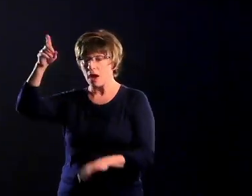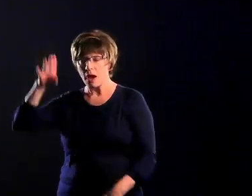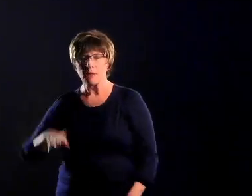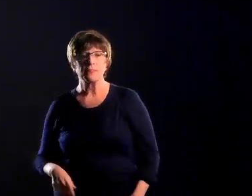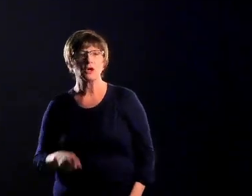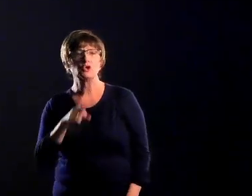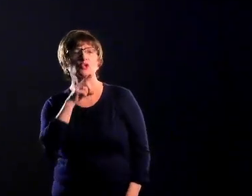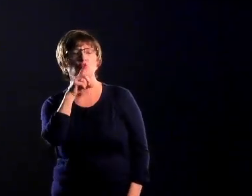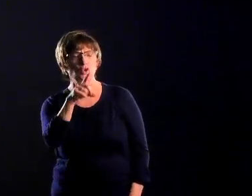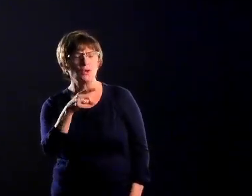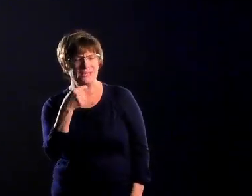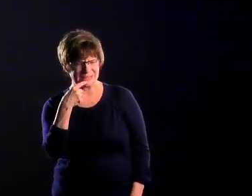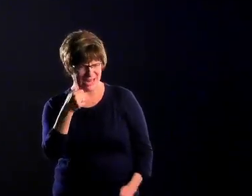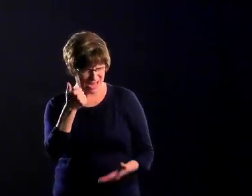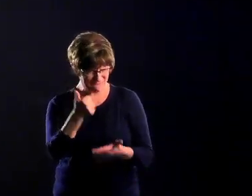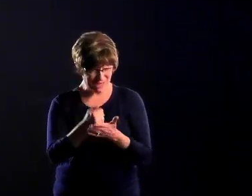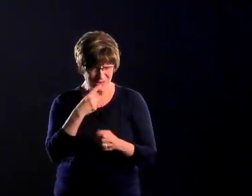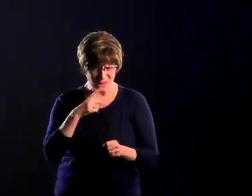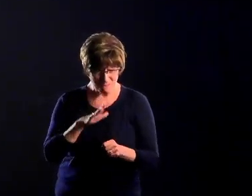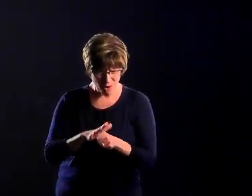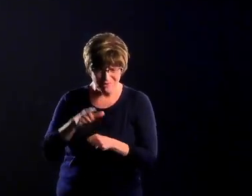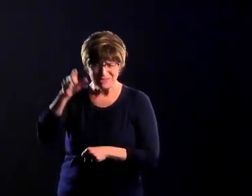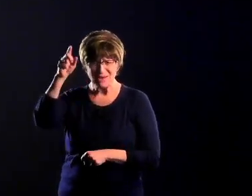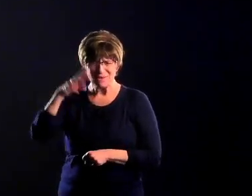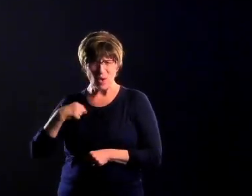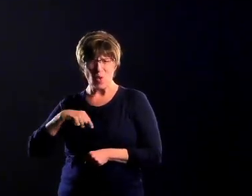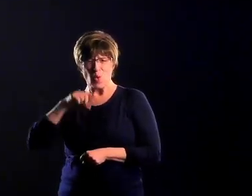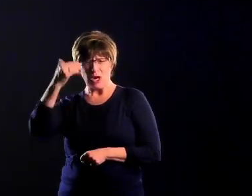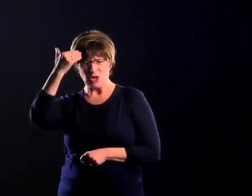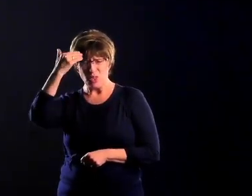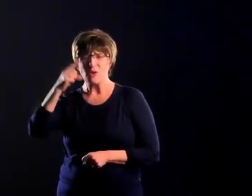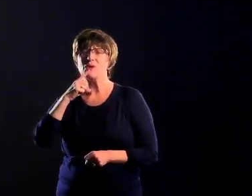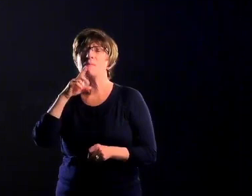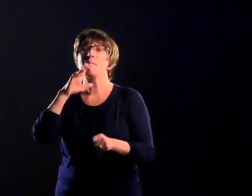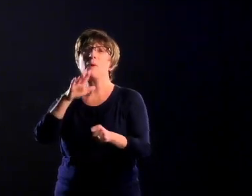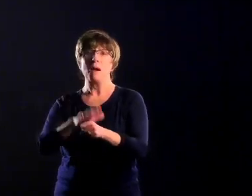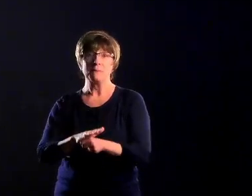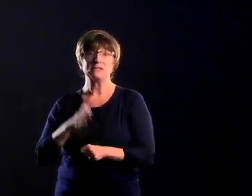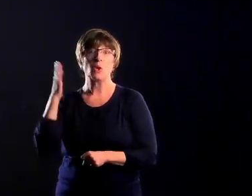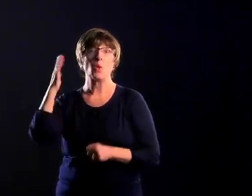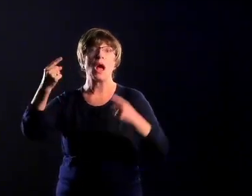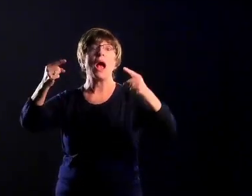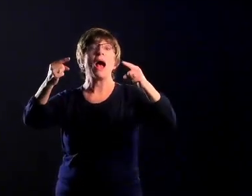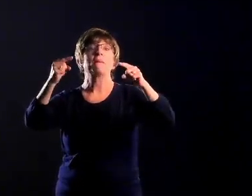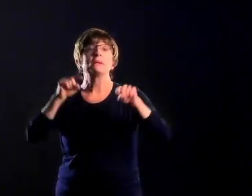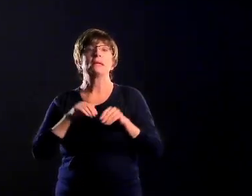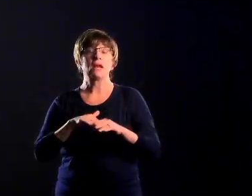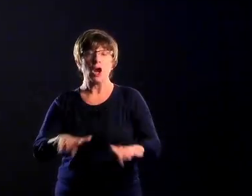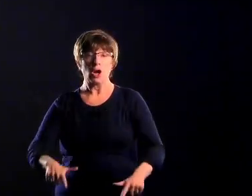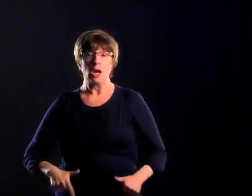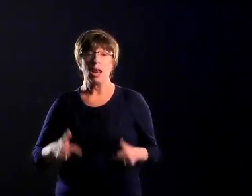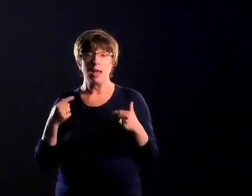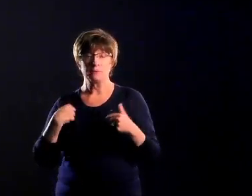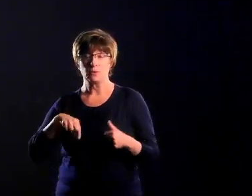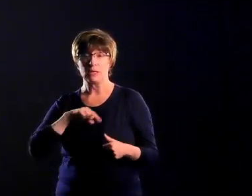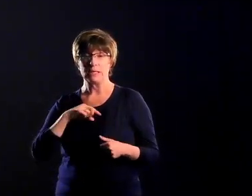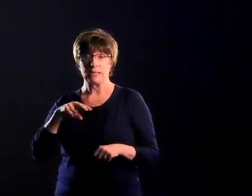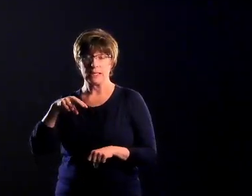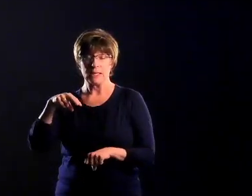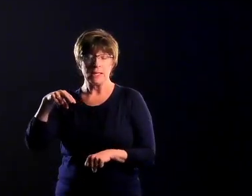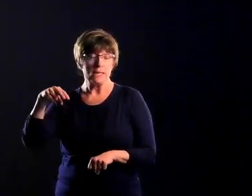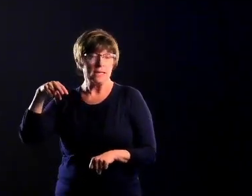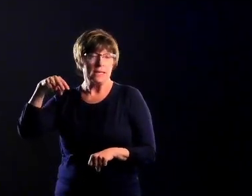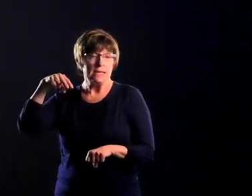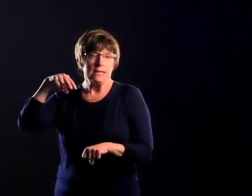say amen to the promises of God because we know those promises will come true within our lives, that we can stand firm